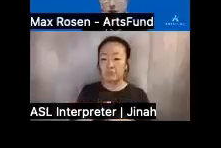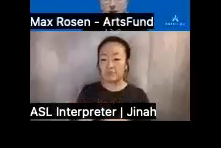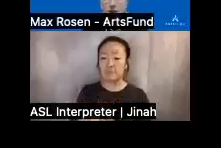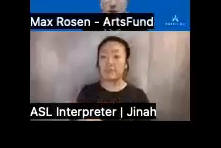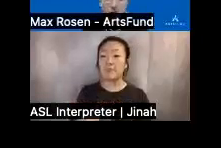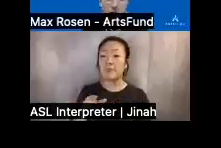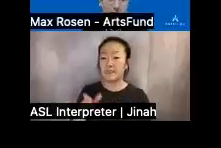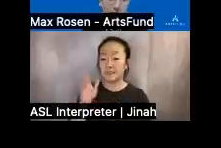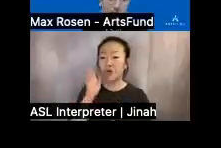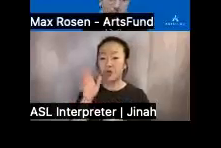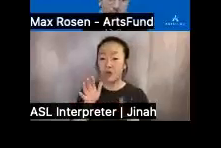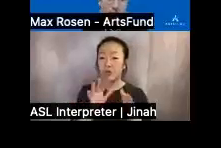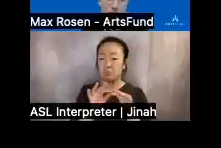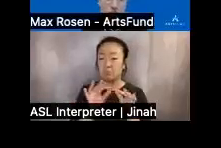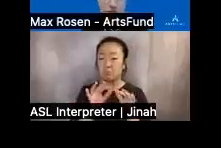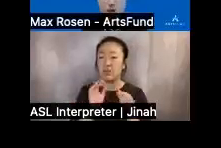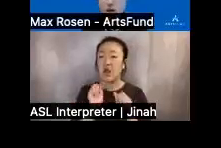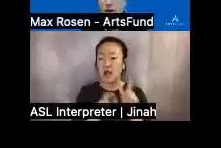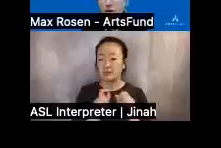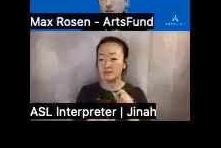financial document you're uploading.